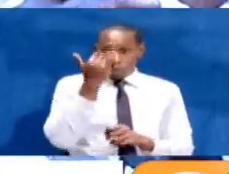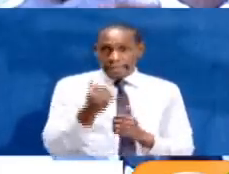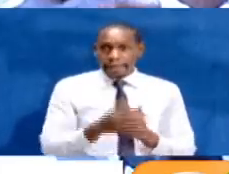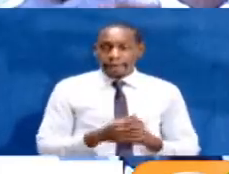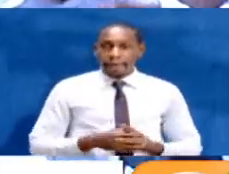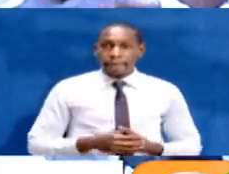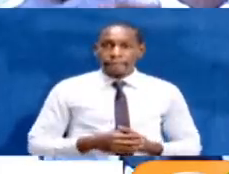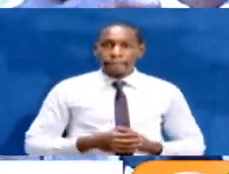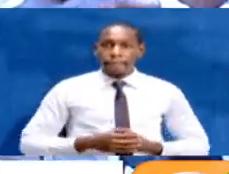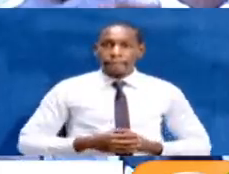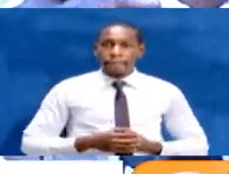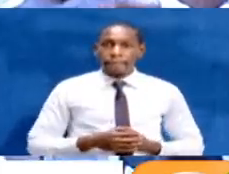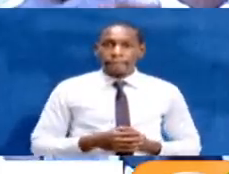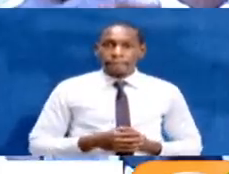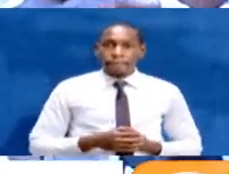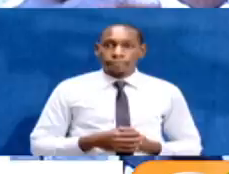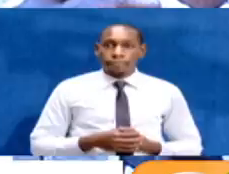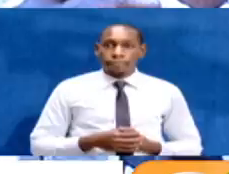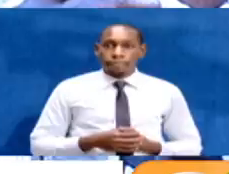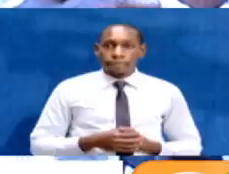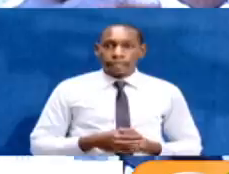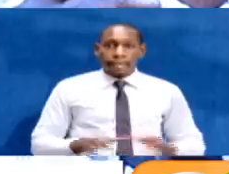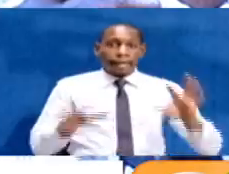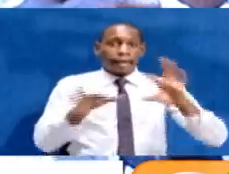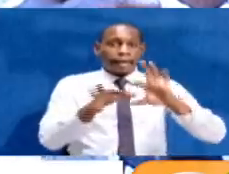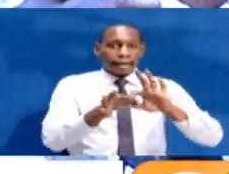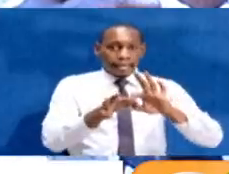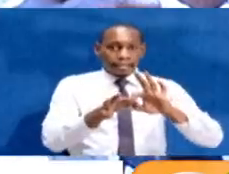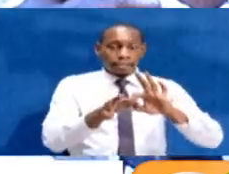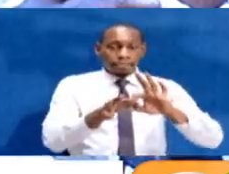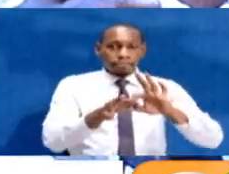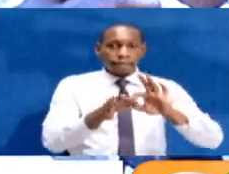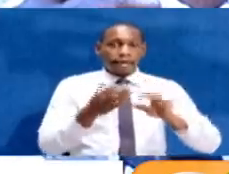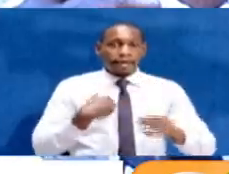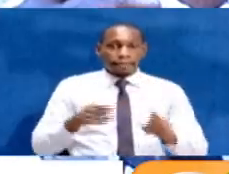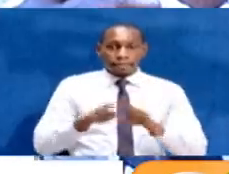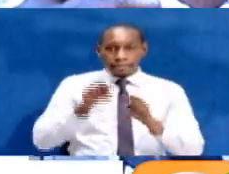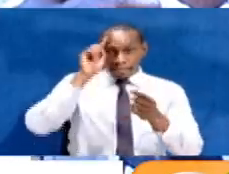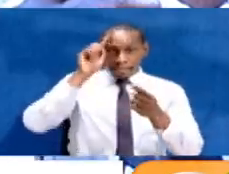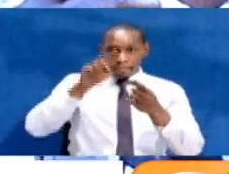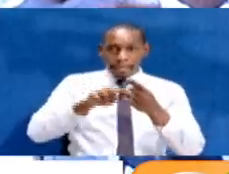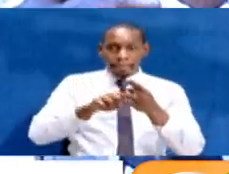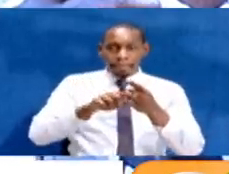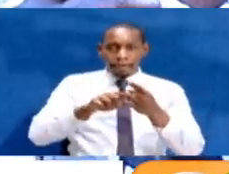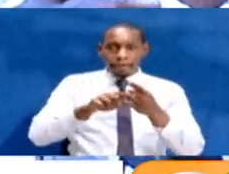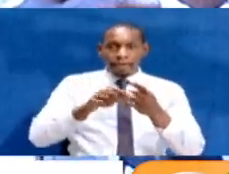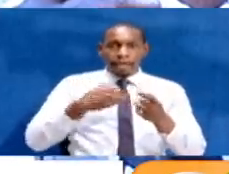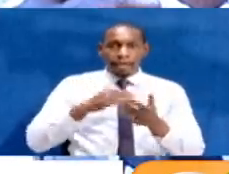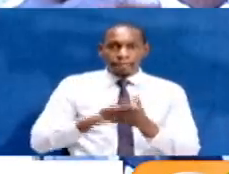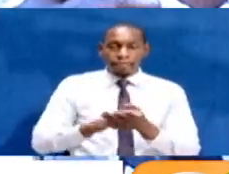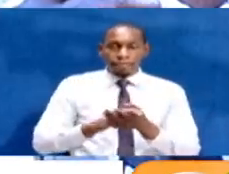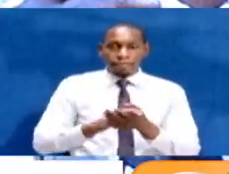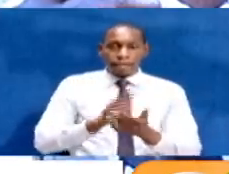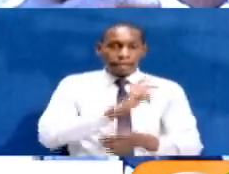because there is an alliance and there is a target, which is power in